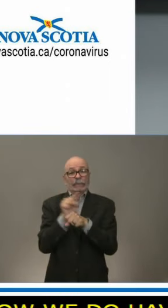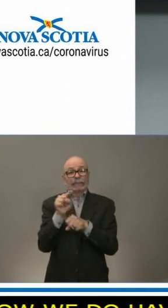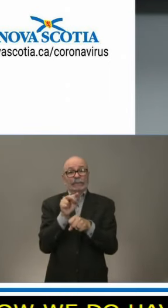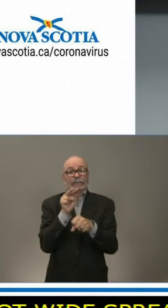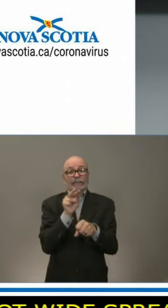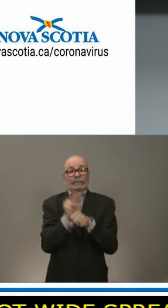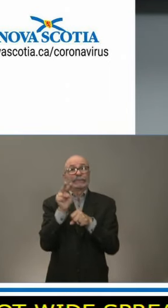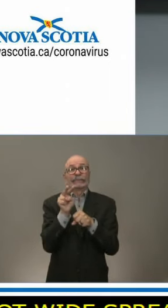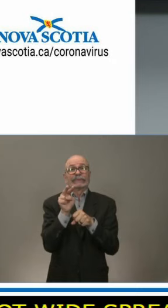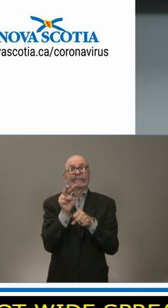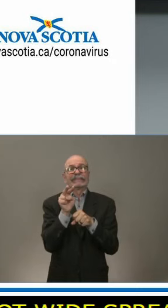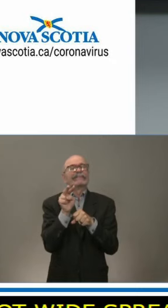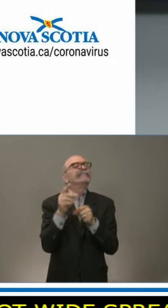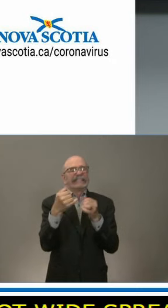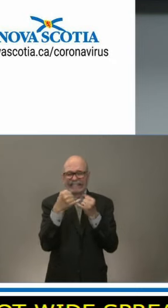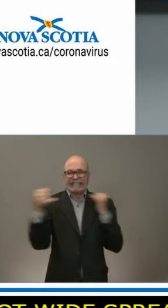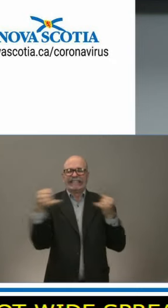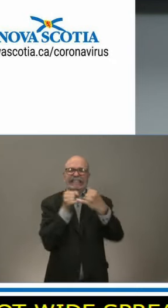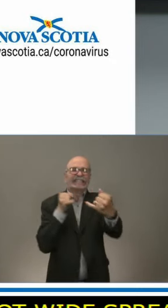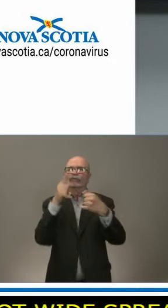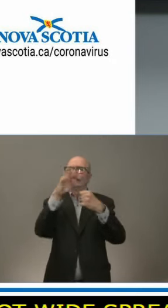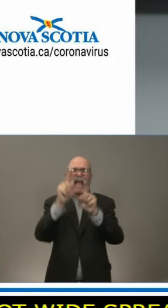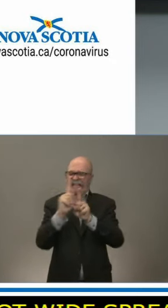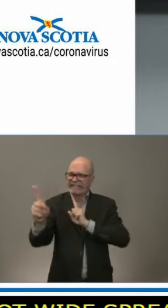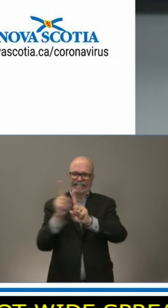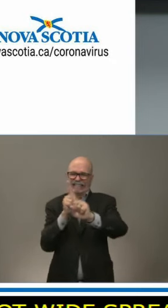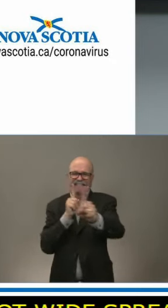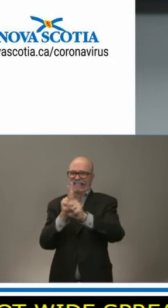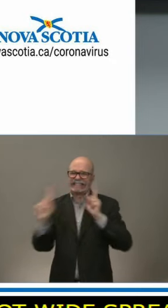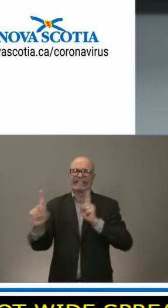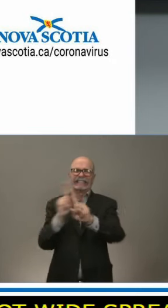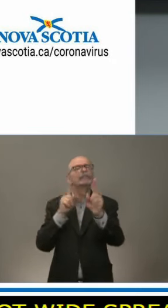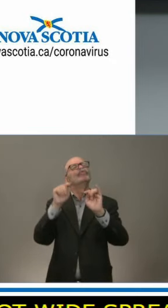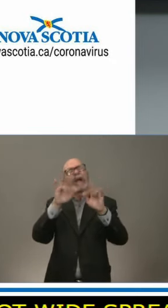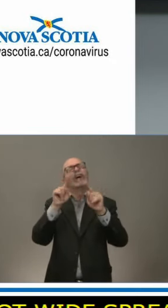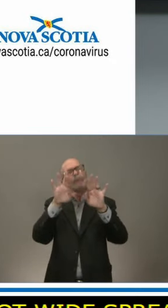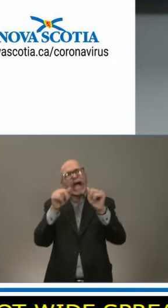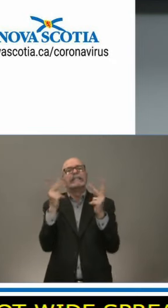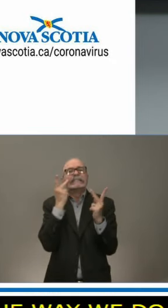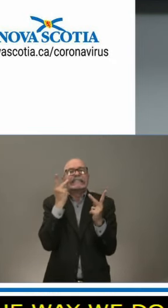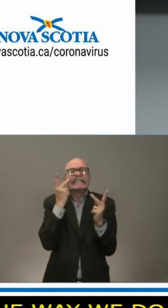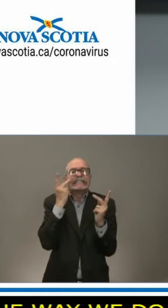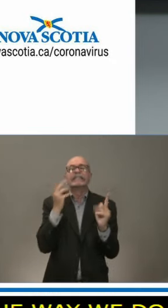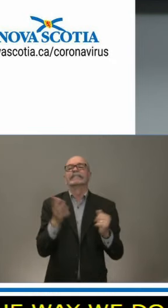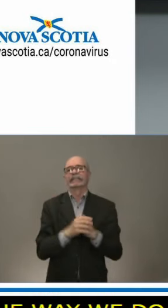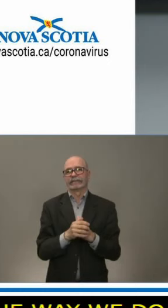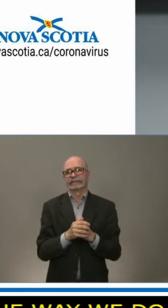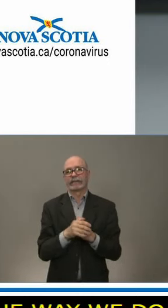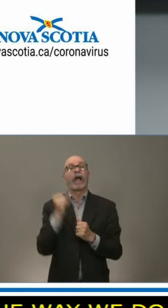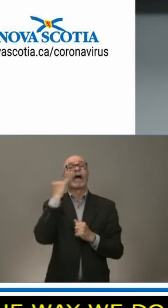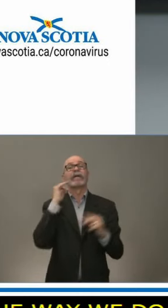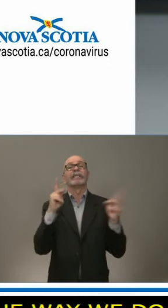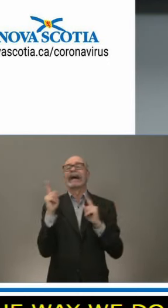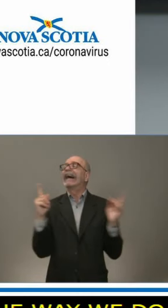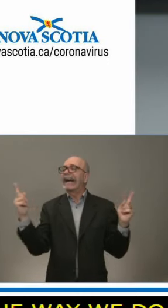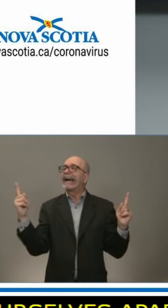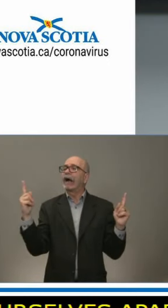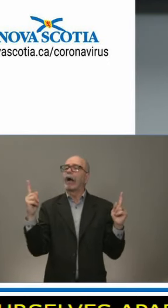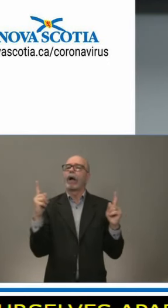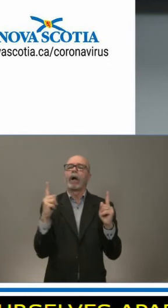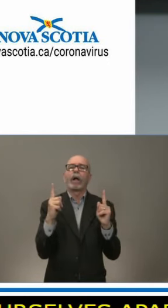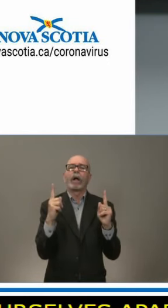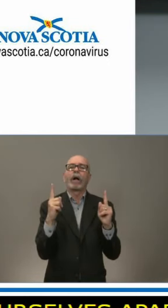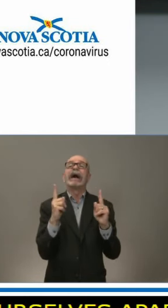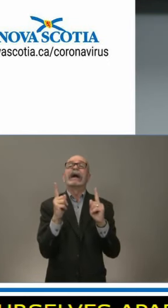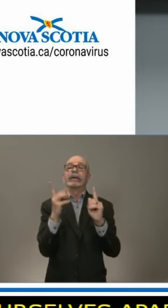as much as possible. So anything that brings people together from across the community and puts them in close contact with